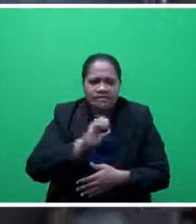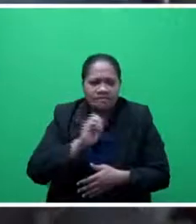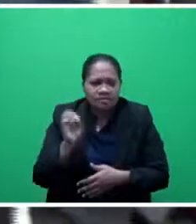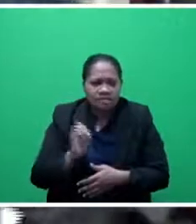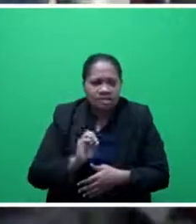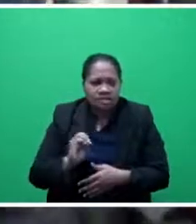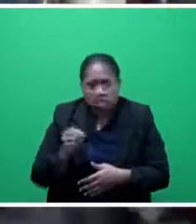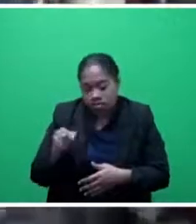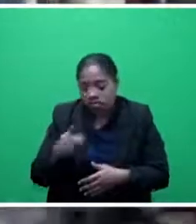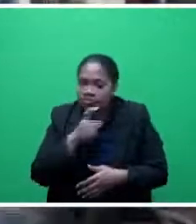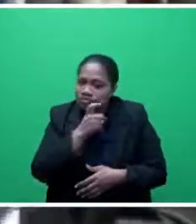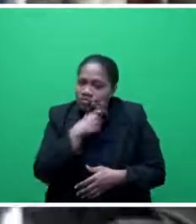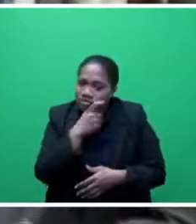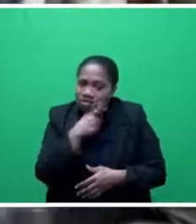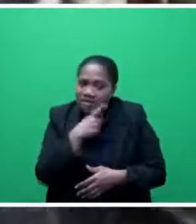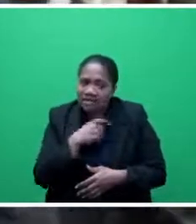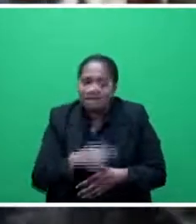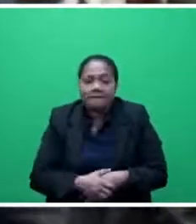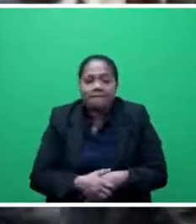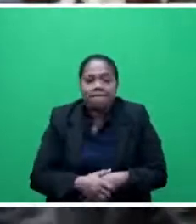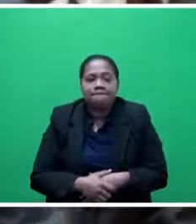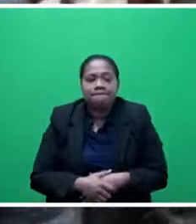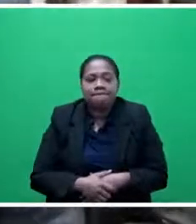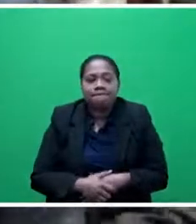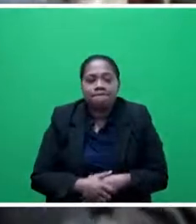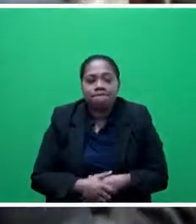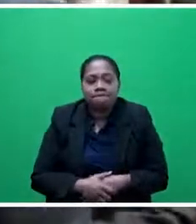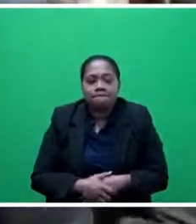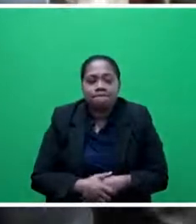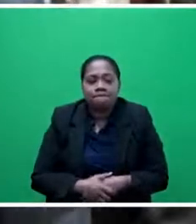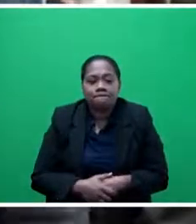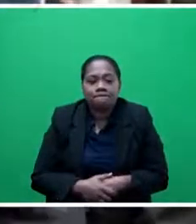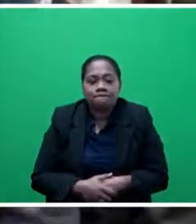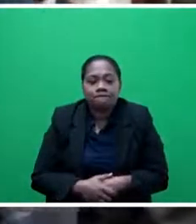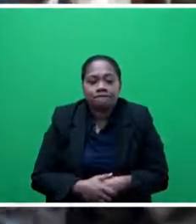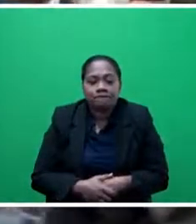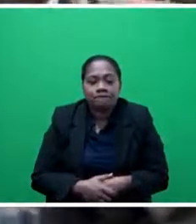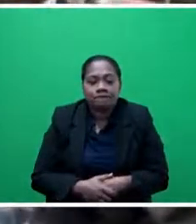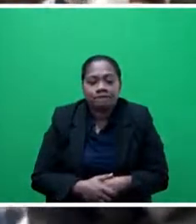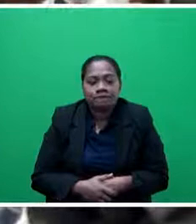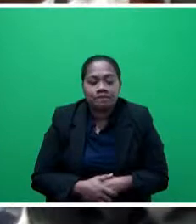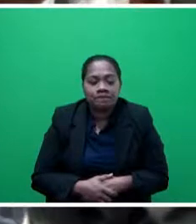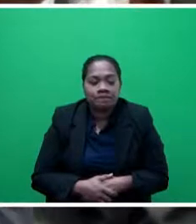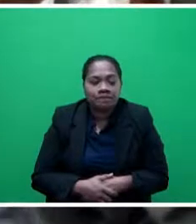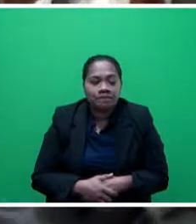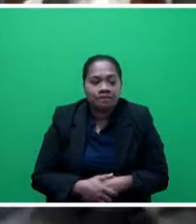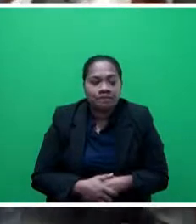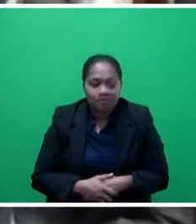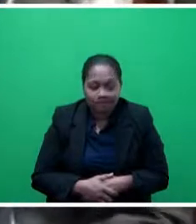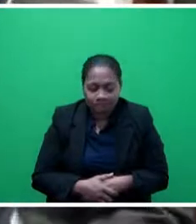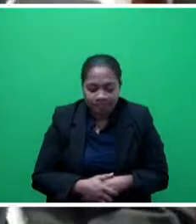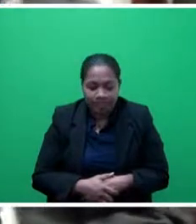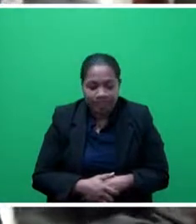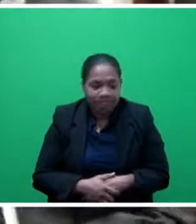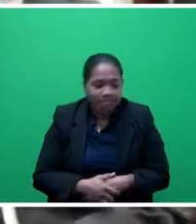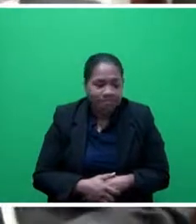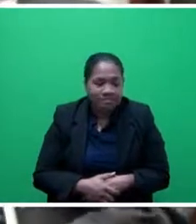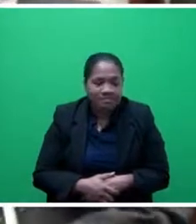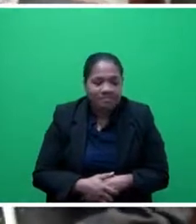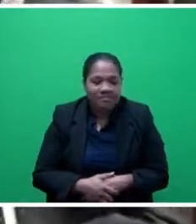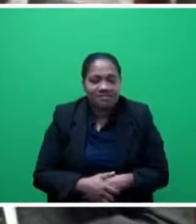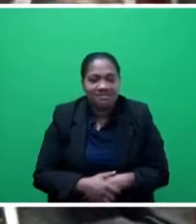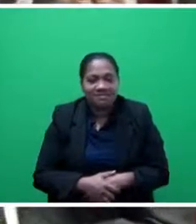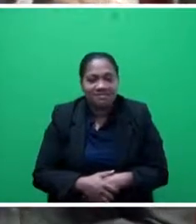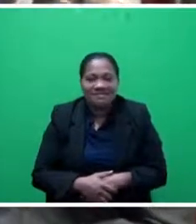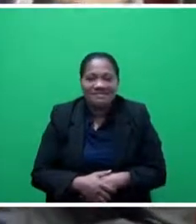It's called Domesticus galalis. That's apparently what it's called, under the tariff code they speak. Now,